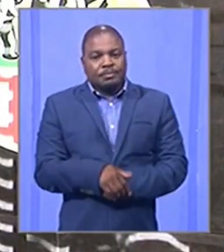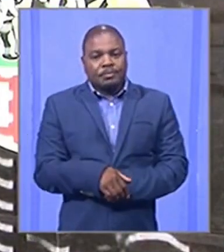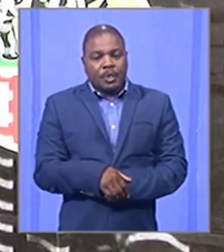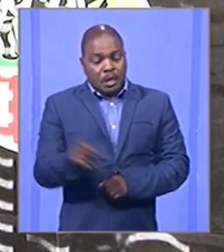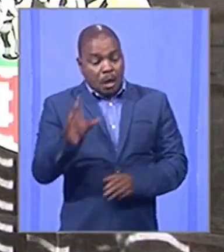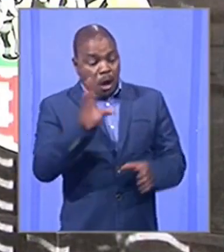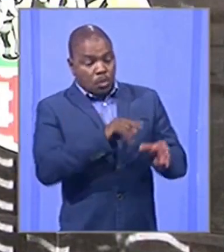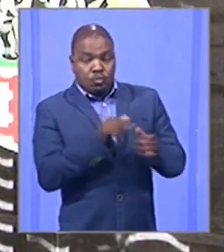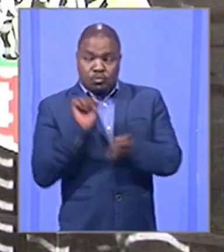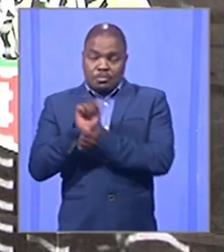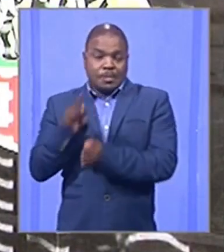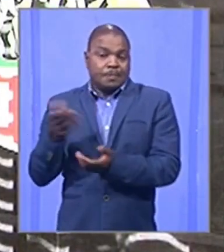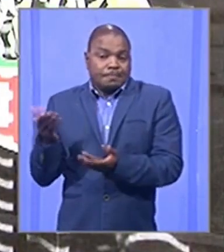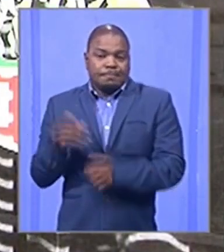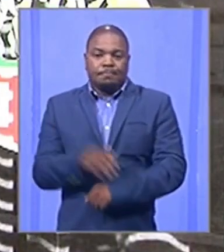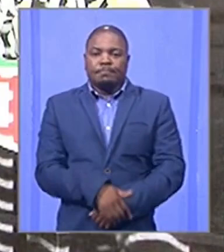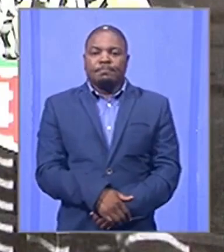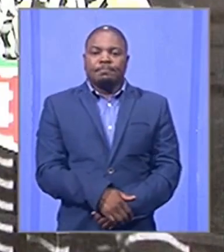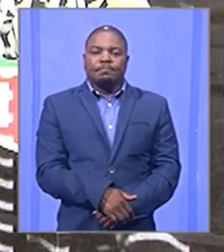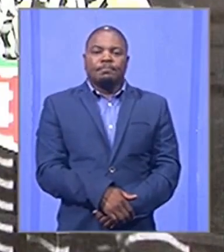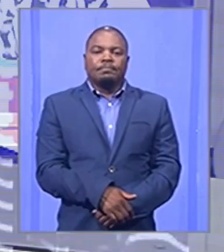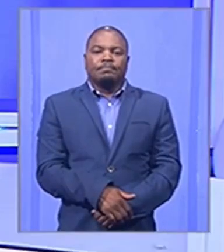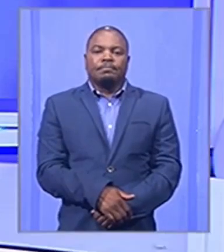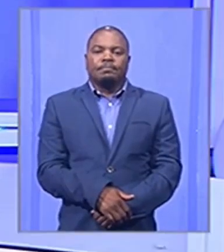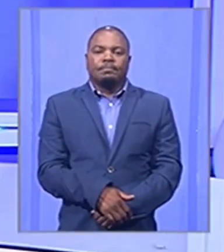has asked them to act.